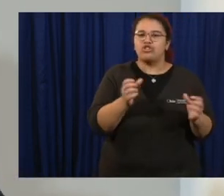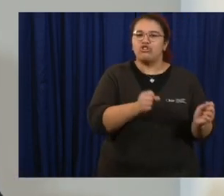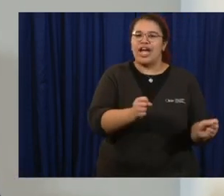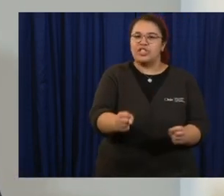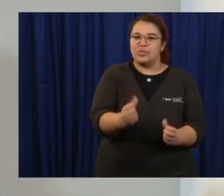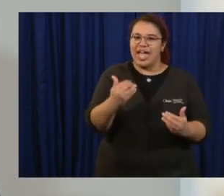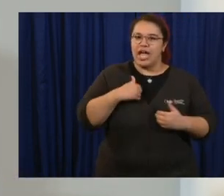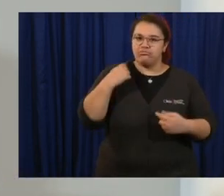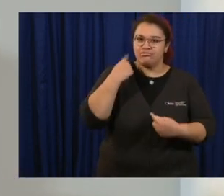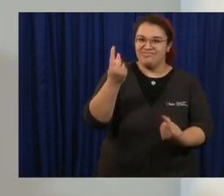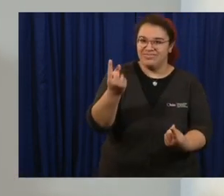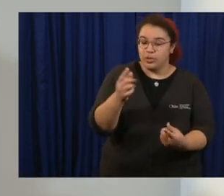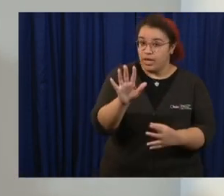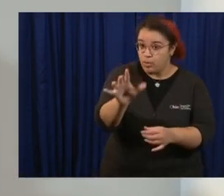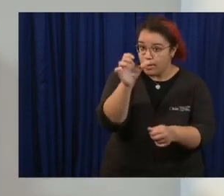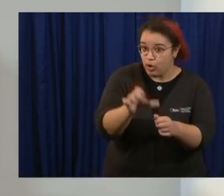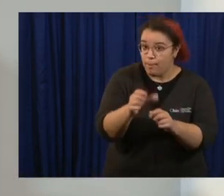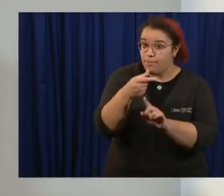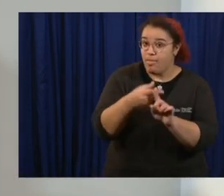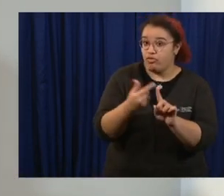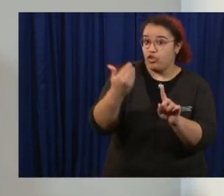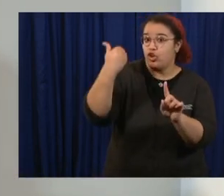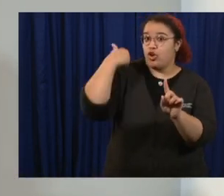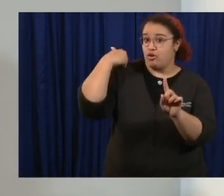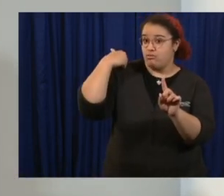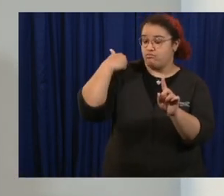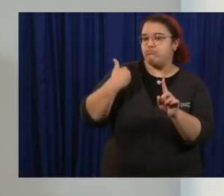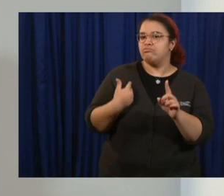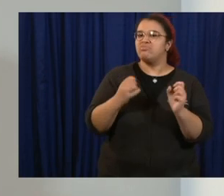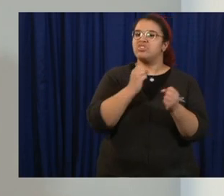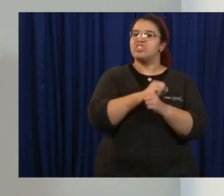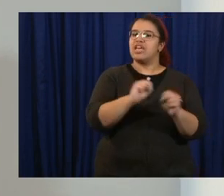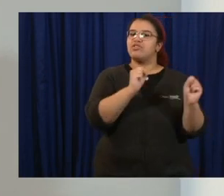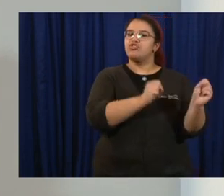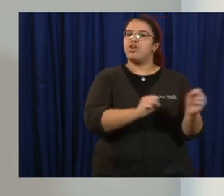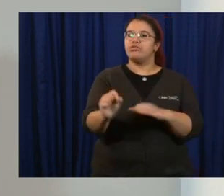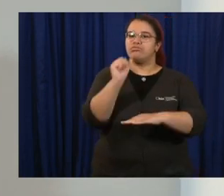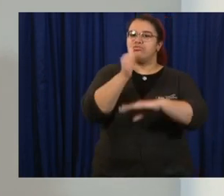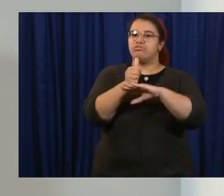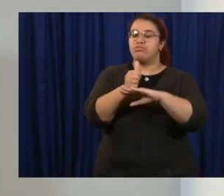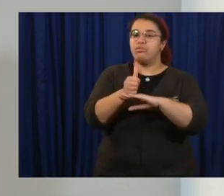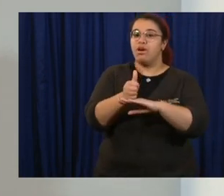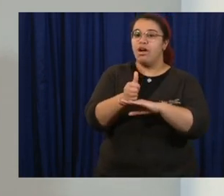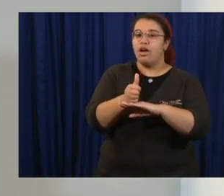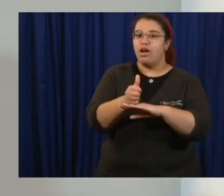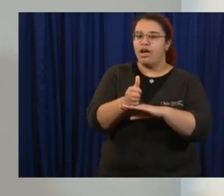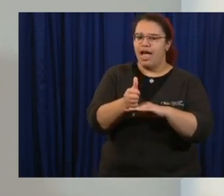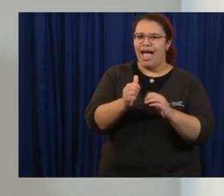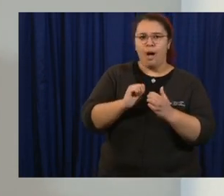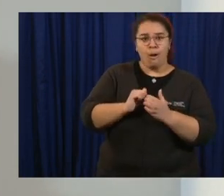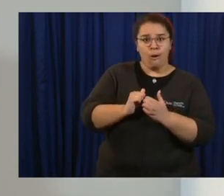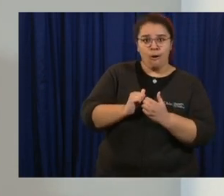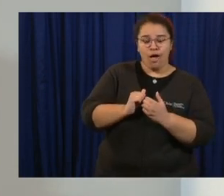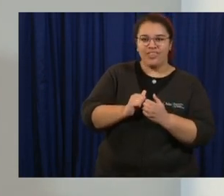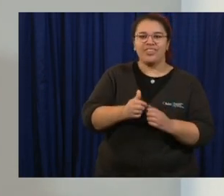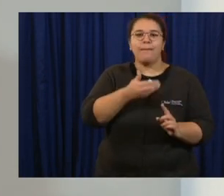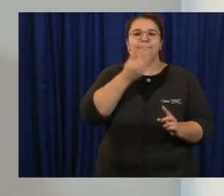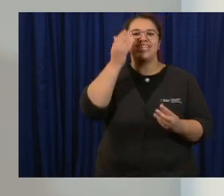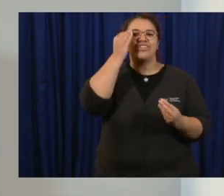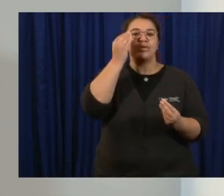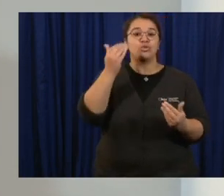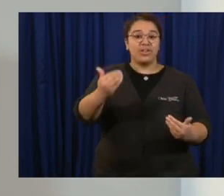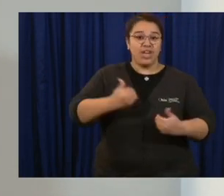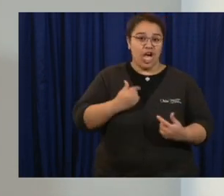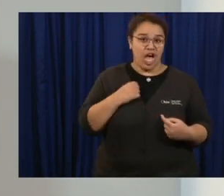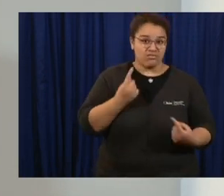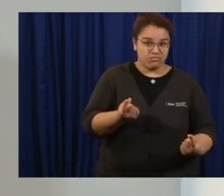together safety standards then that were based on the best available information we had. Those businesses across the